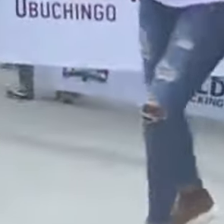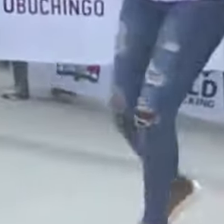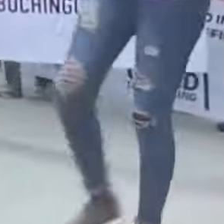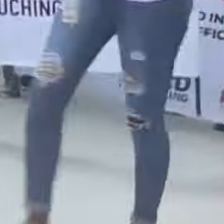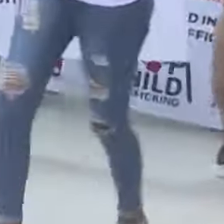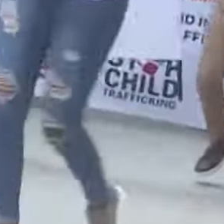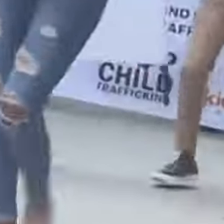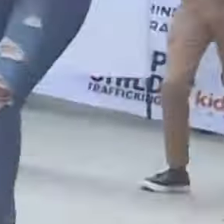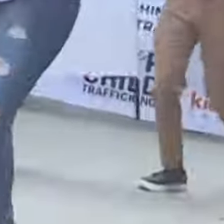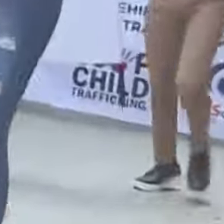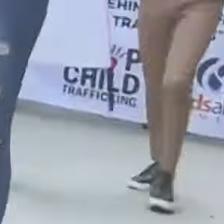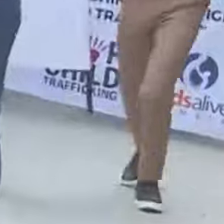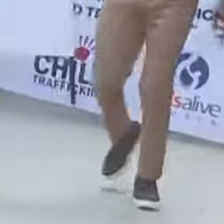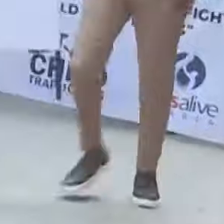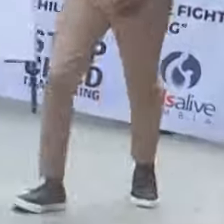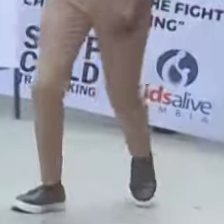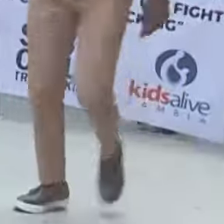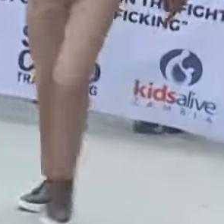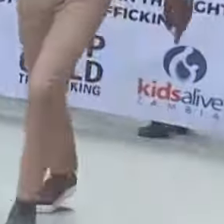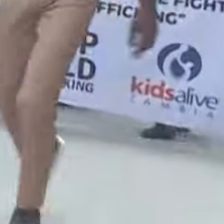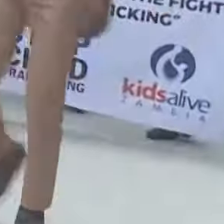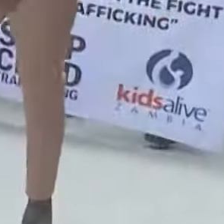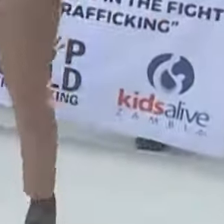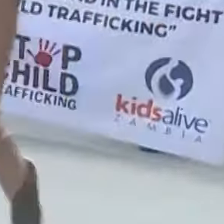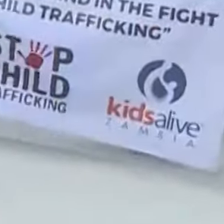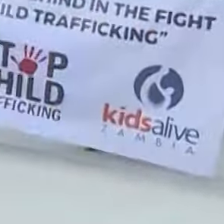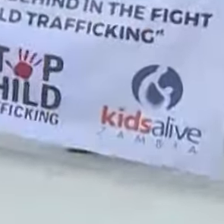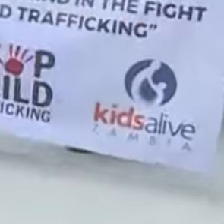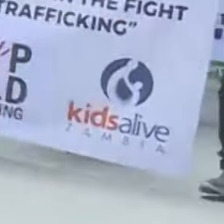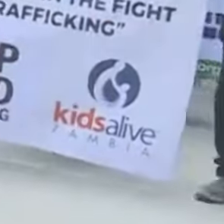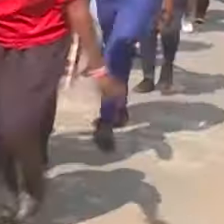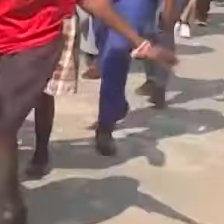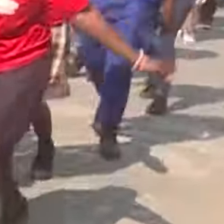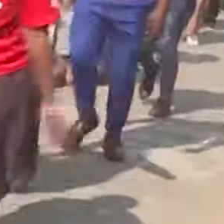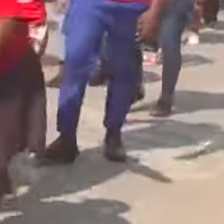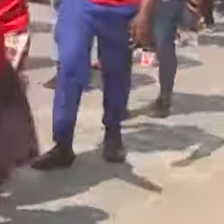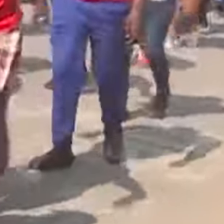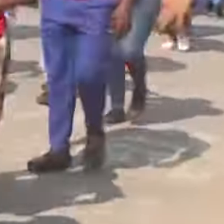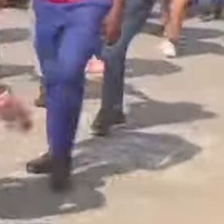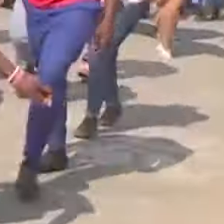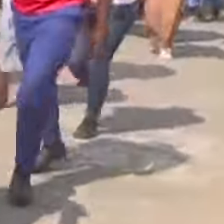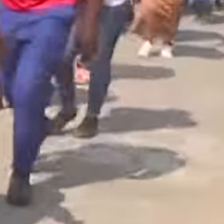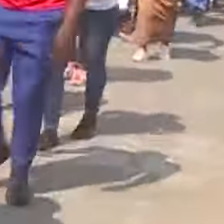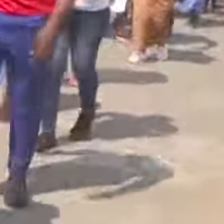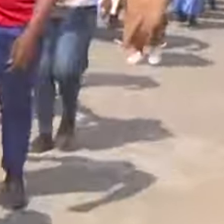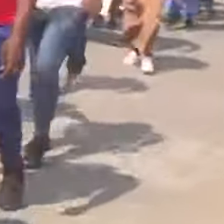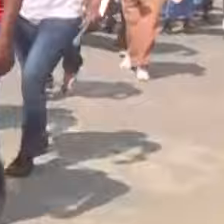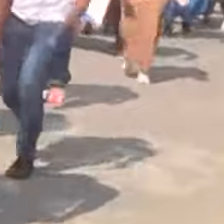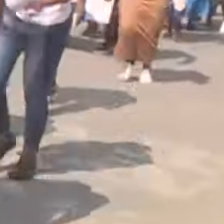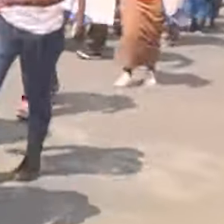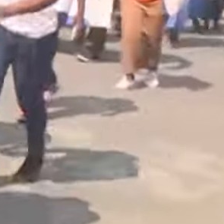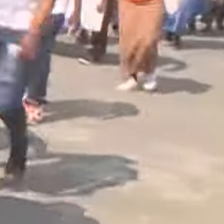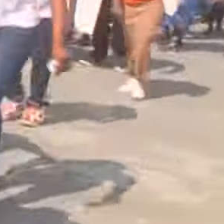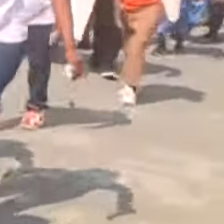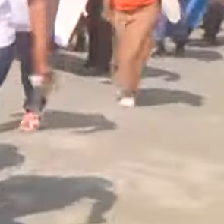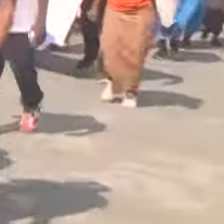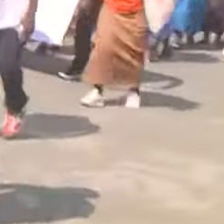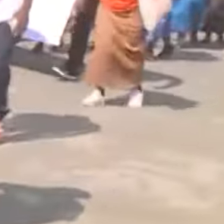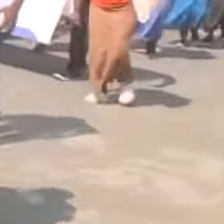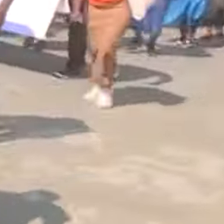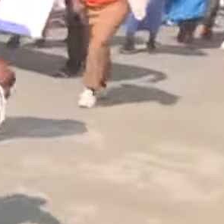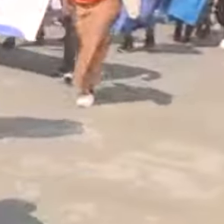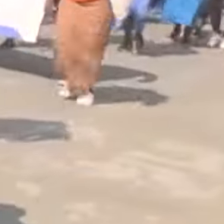and Internal Security Permanent Secretary Dickson Matembo led the commemorations, which started with a march past from Lusaka's East Park Mall to Long